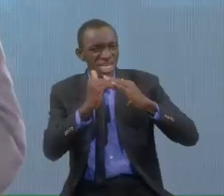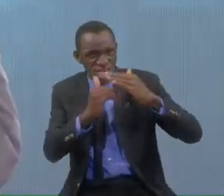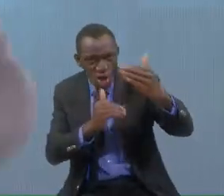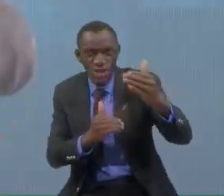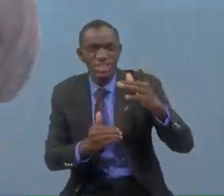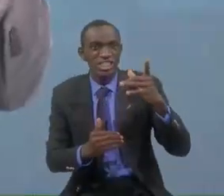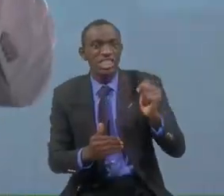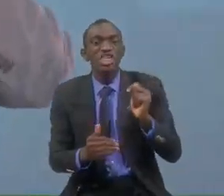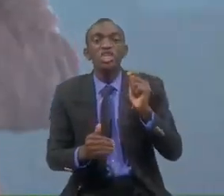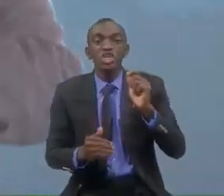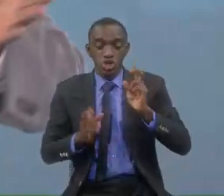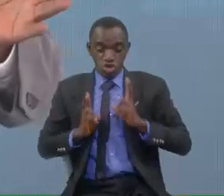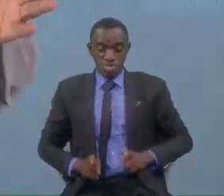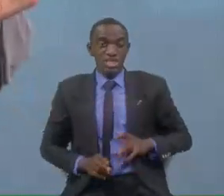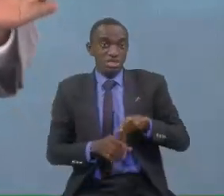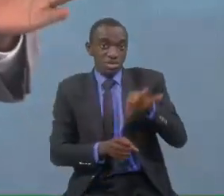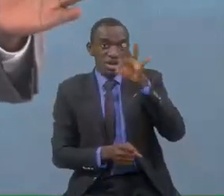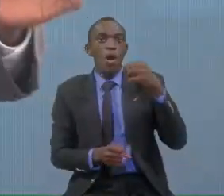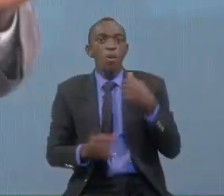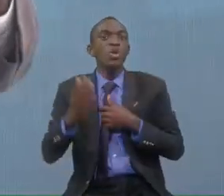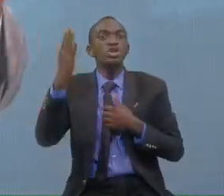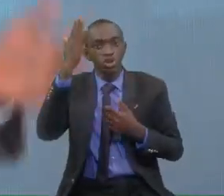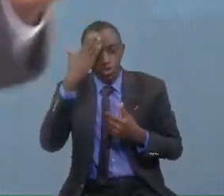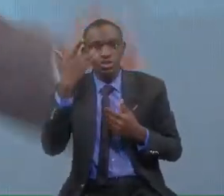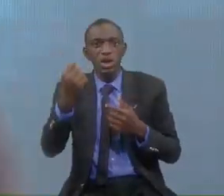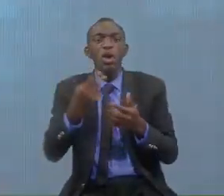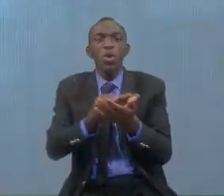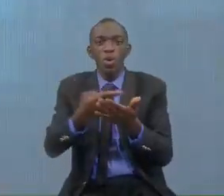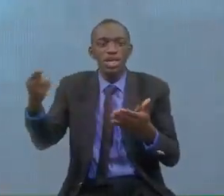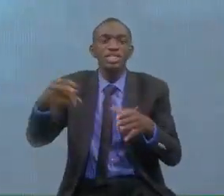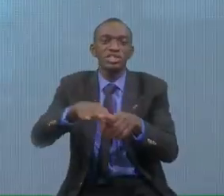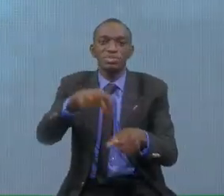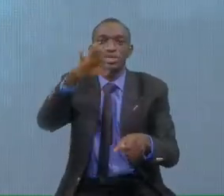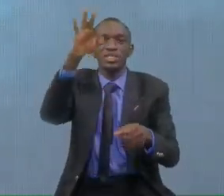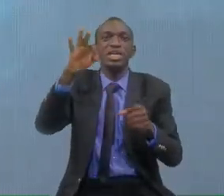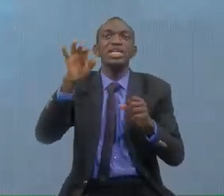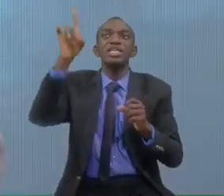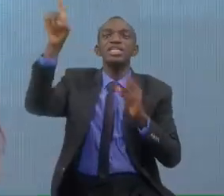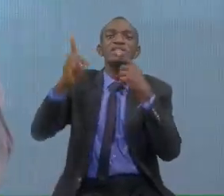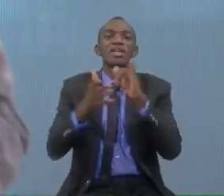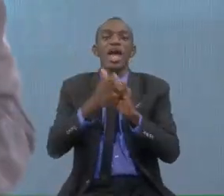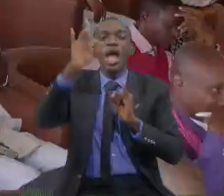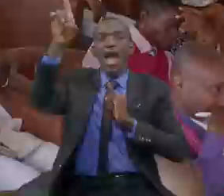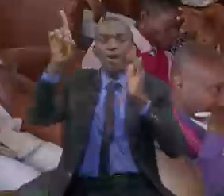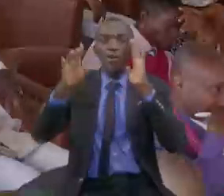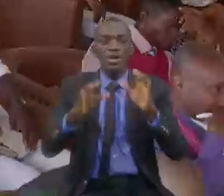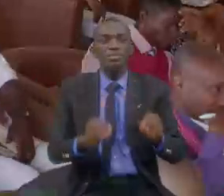Spirit. And he says, I'll put my spirit upon you. You will